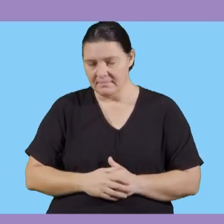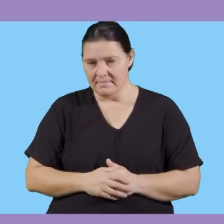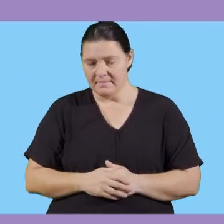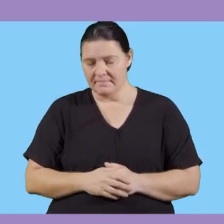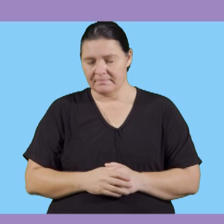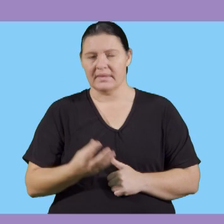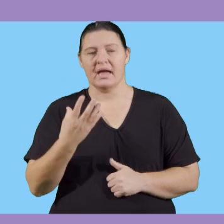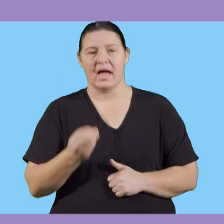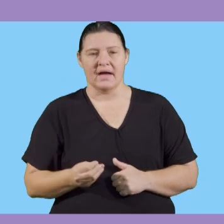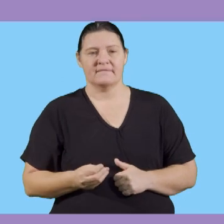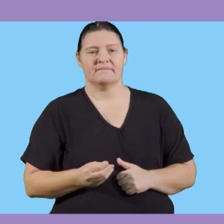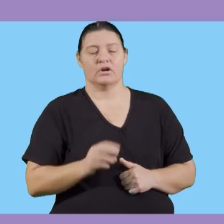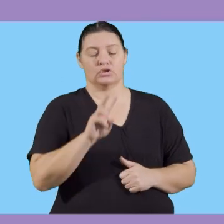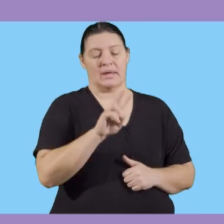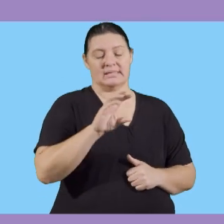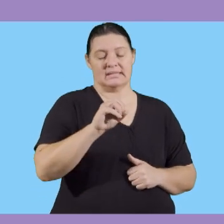He has